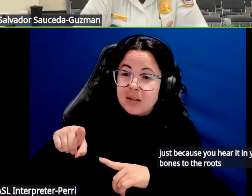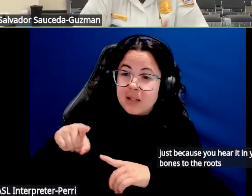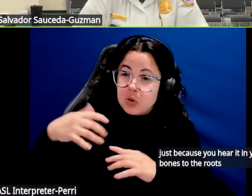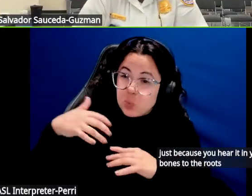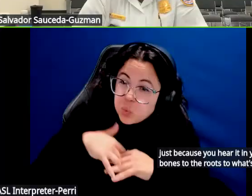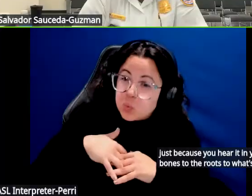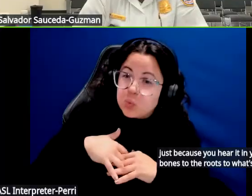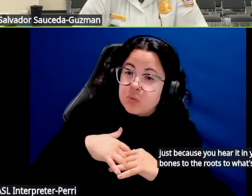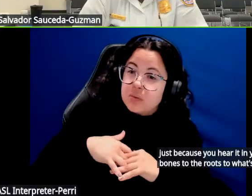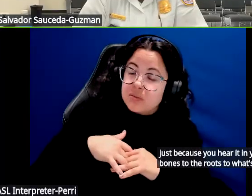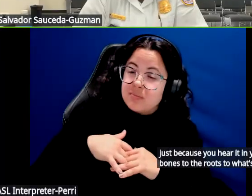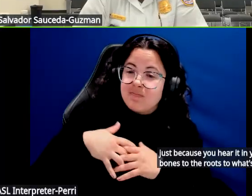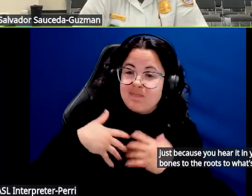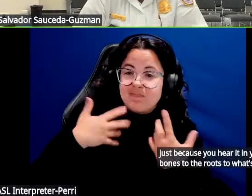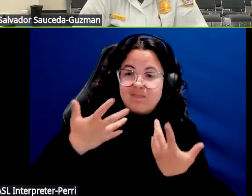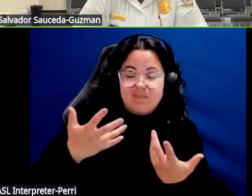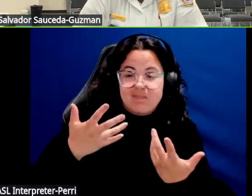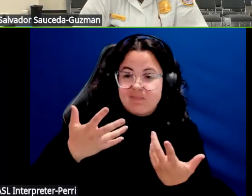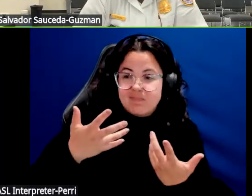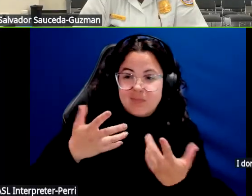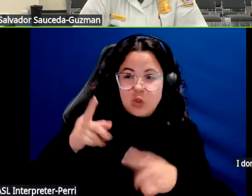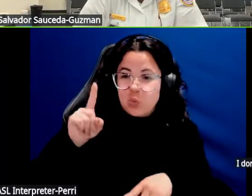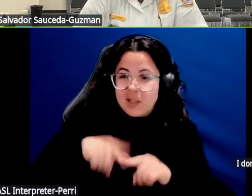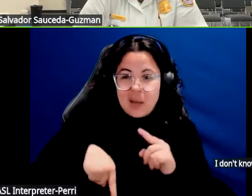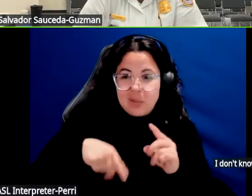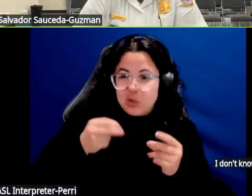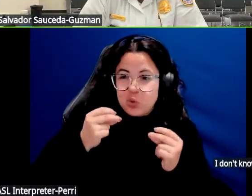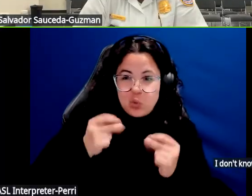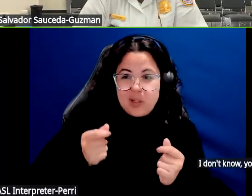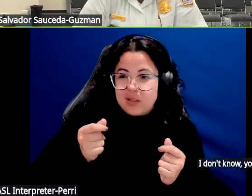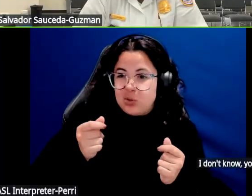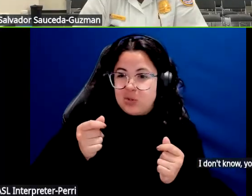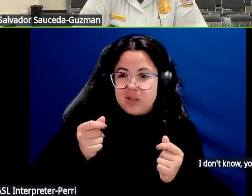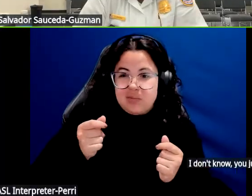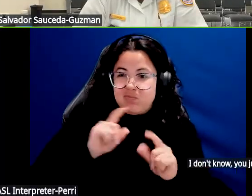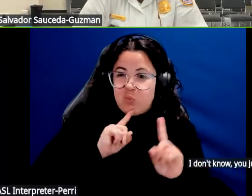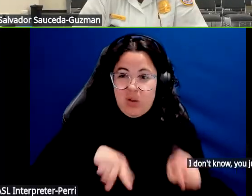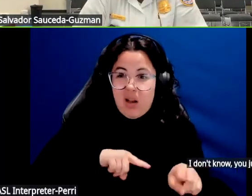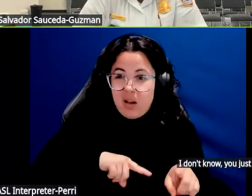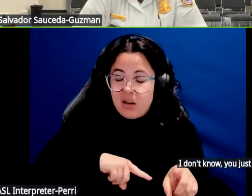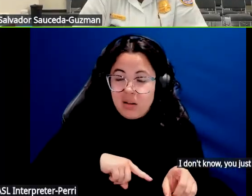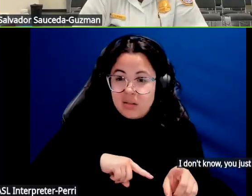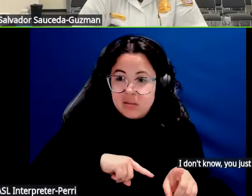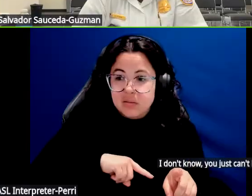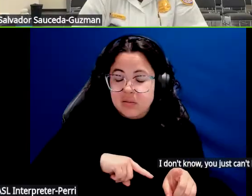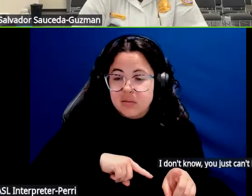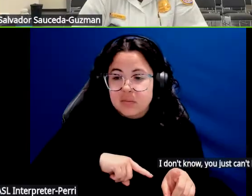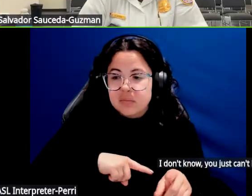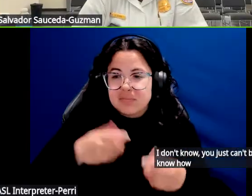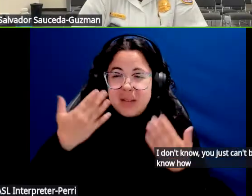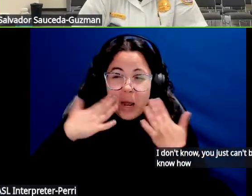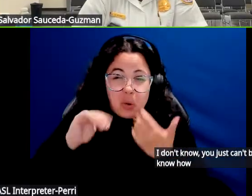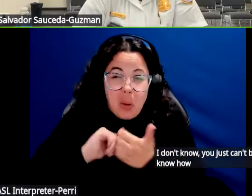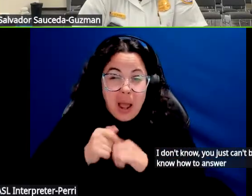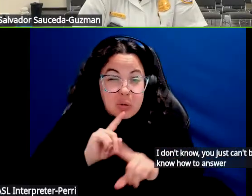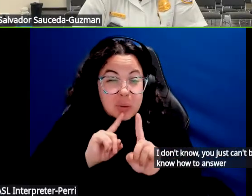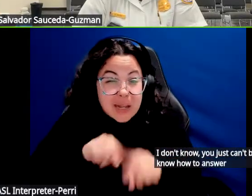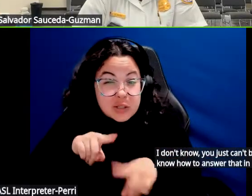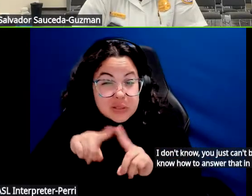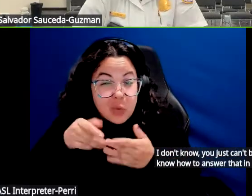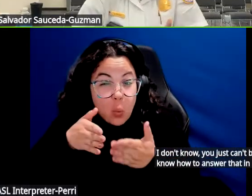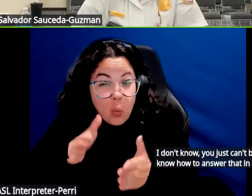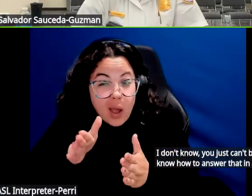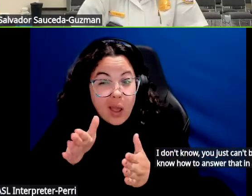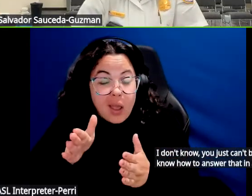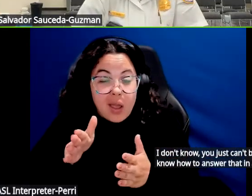on, I don't know, you just can't be too quick to throw rocks. And I don't know how to answer that in a different way